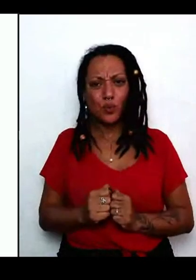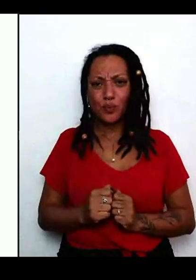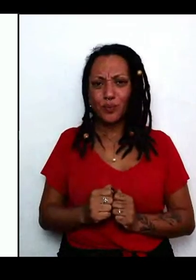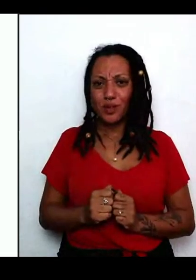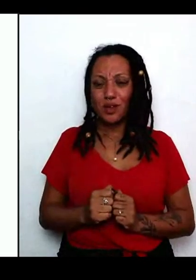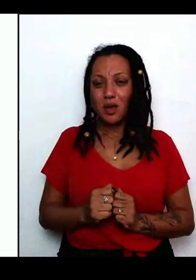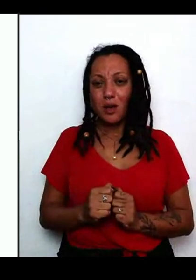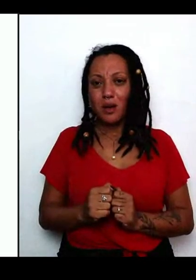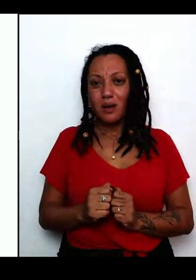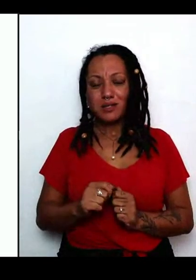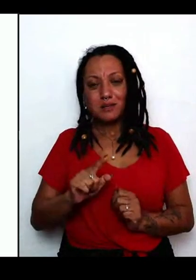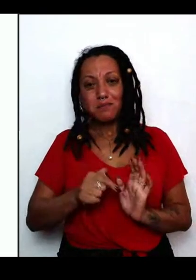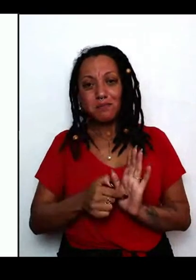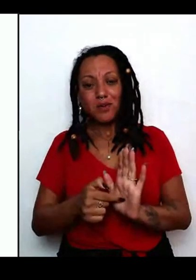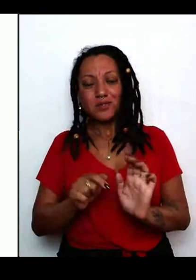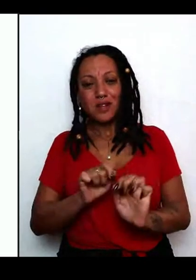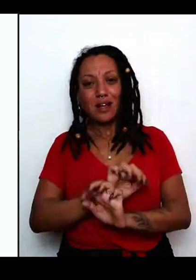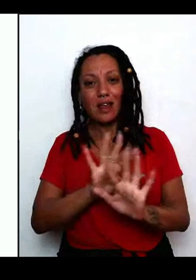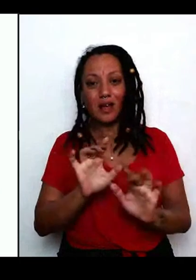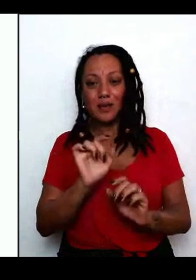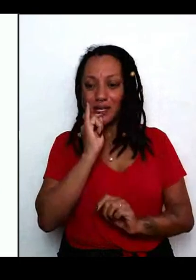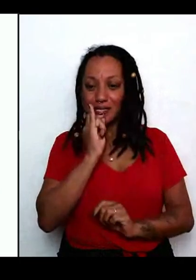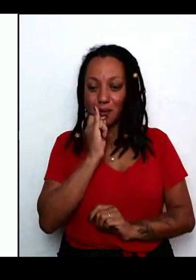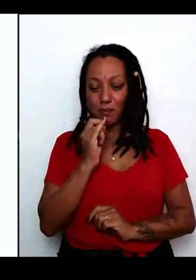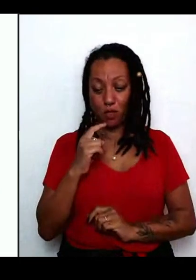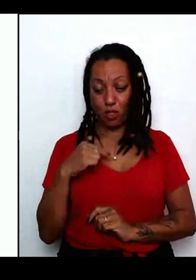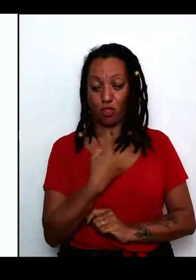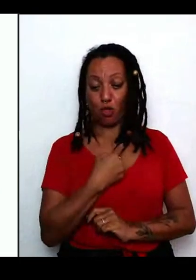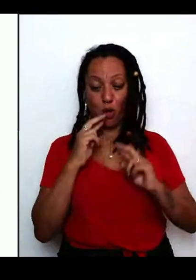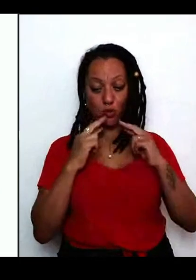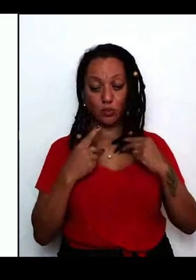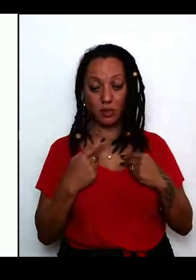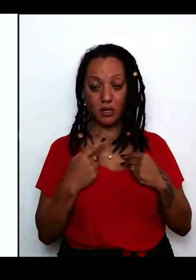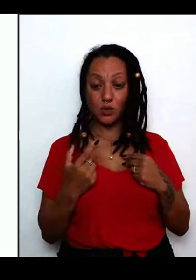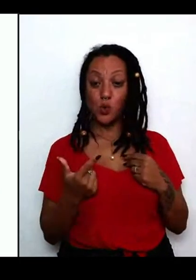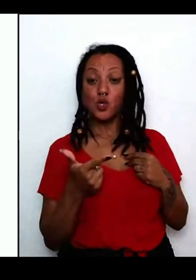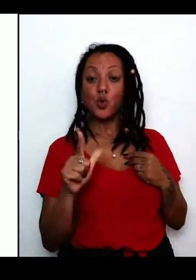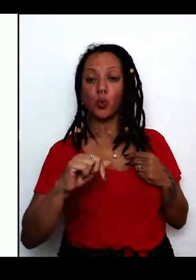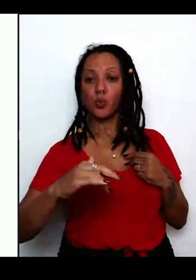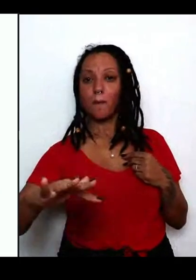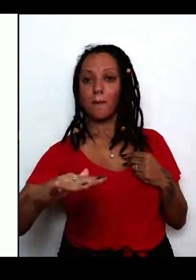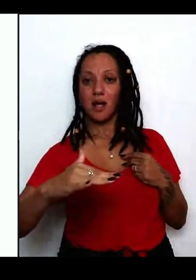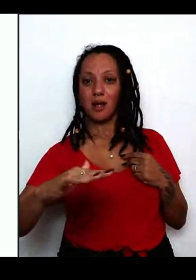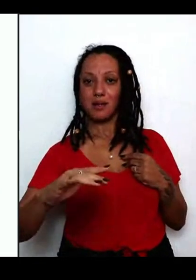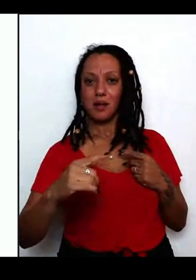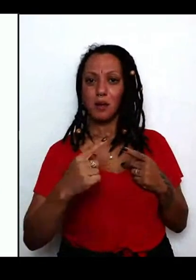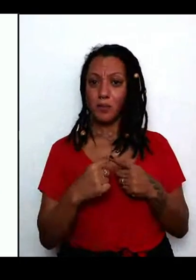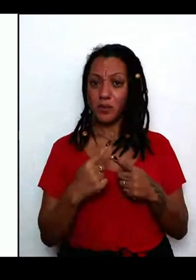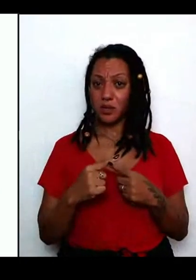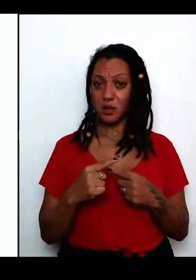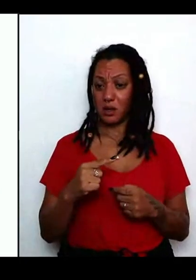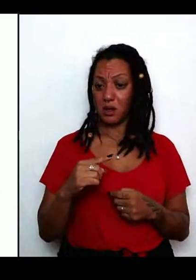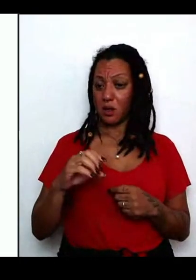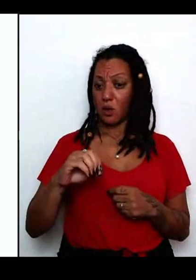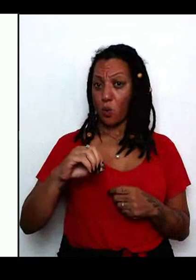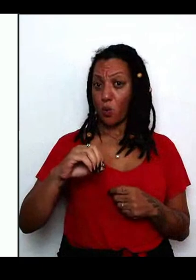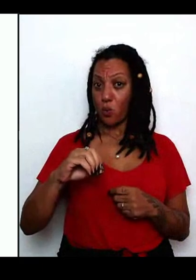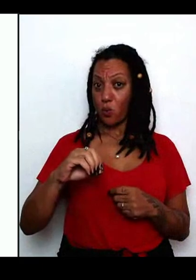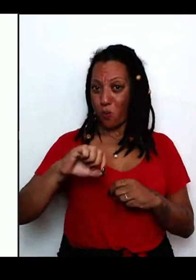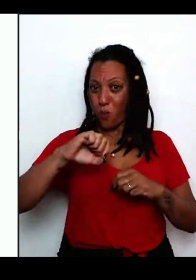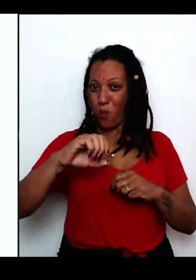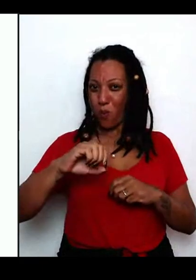connected and mind phosphate does not only leave a cut in the planet but draws a cut through my skin as